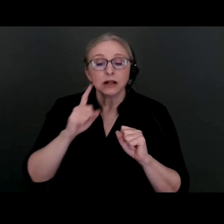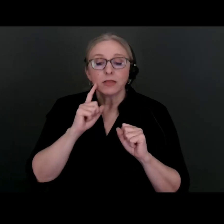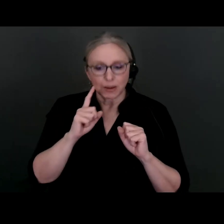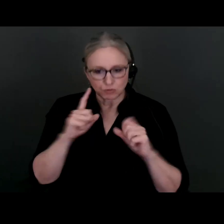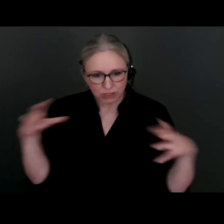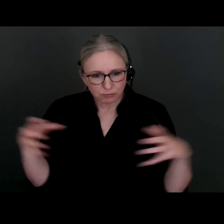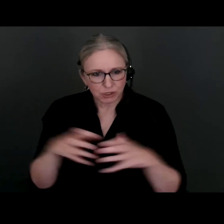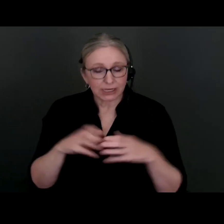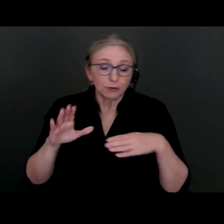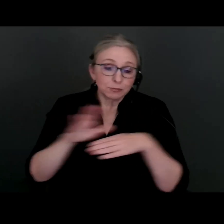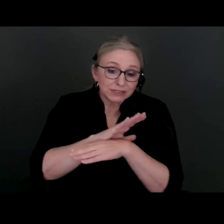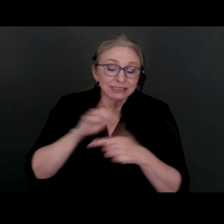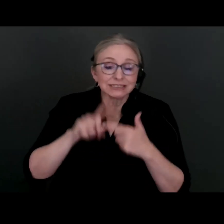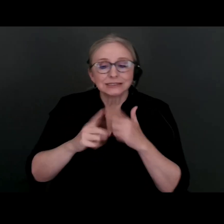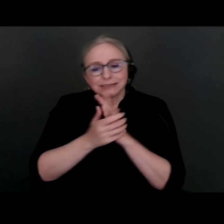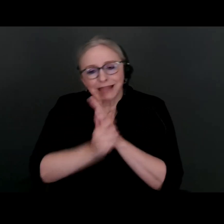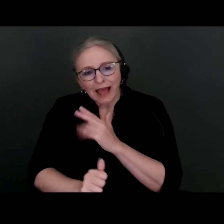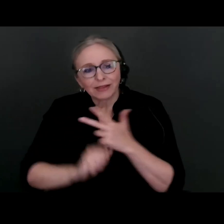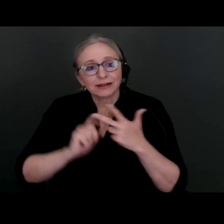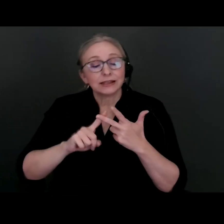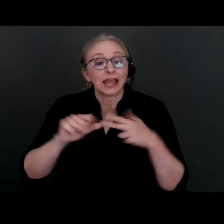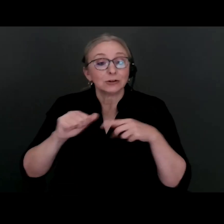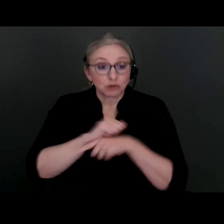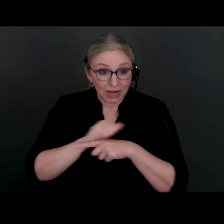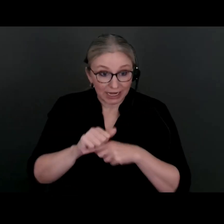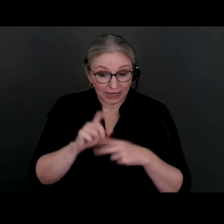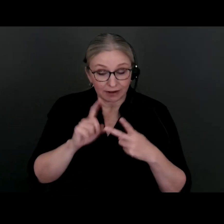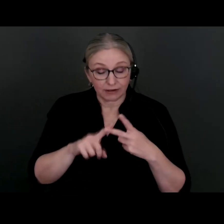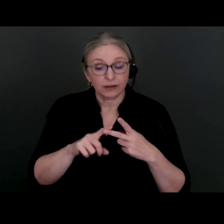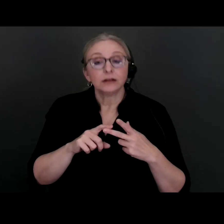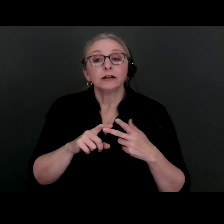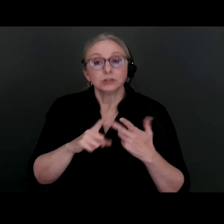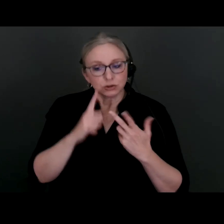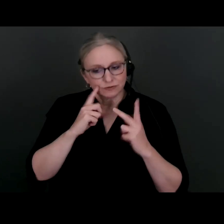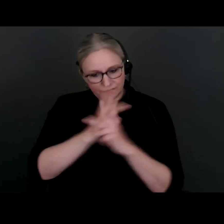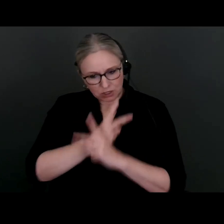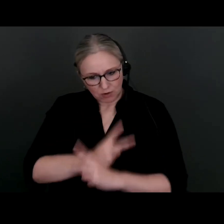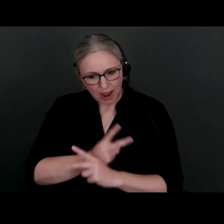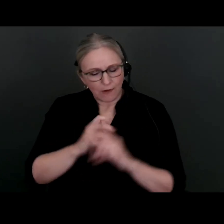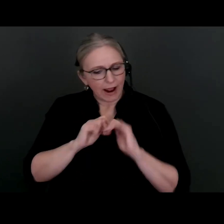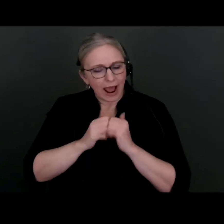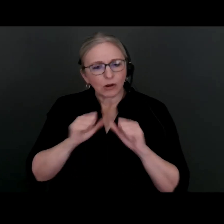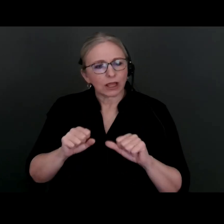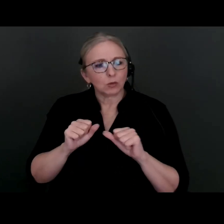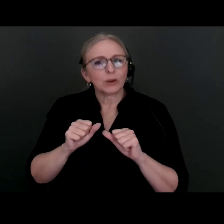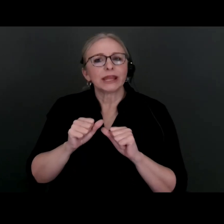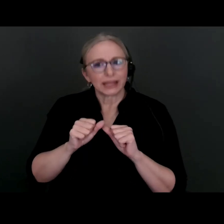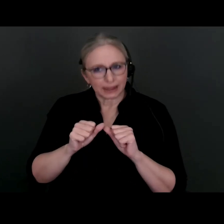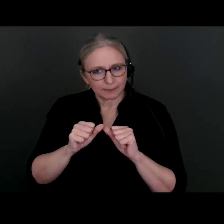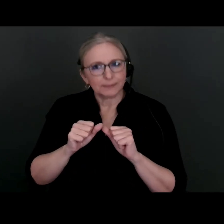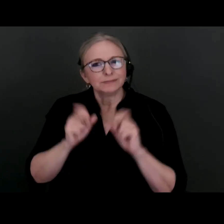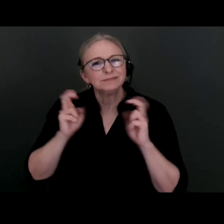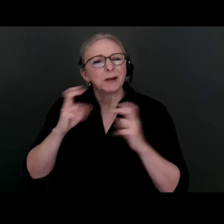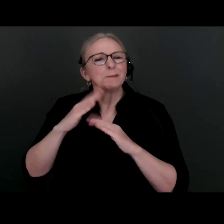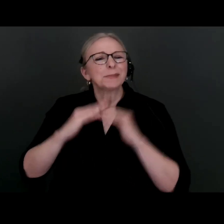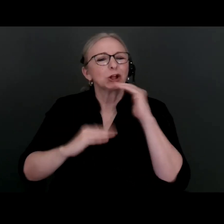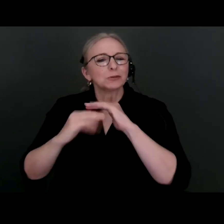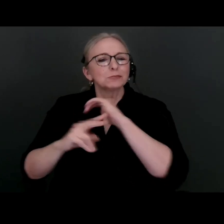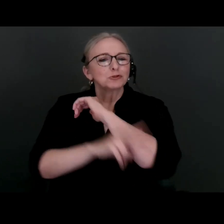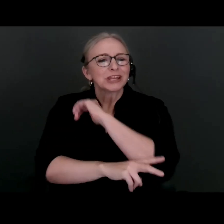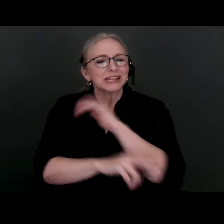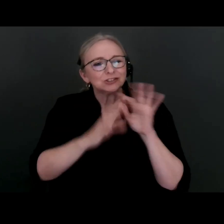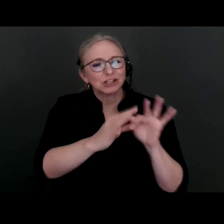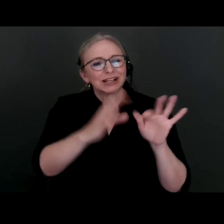together business, talent, and training to figure out how can we build bridges to